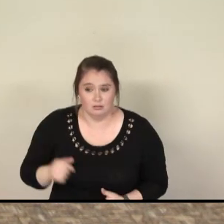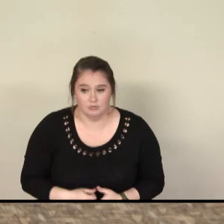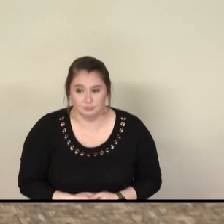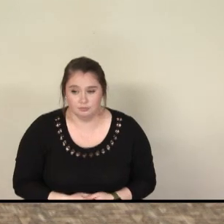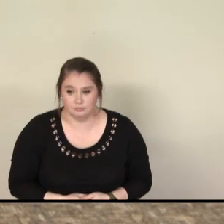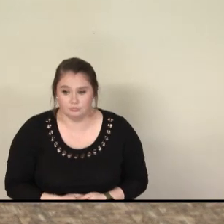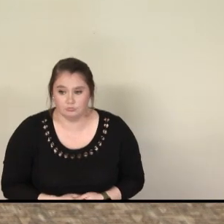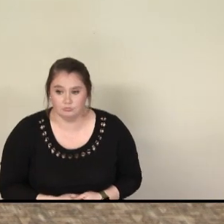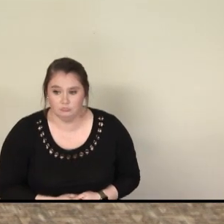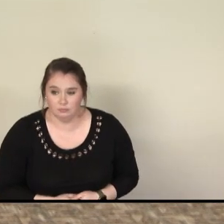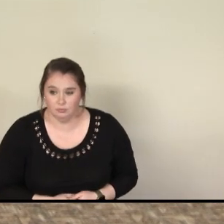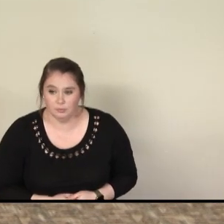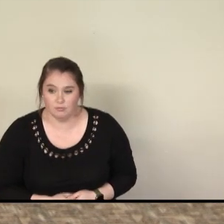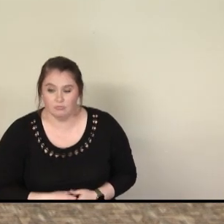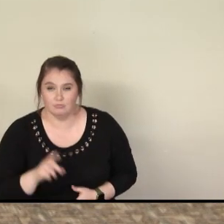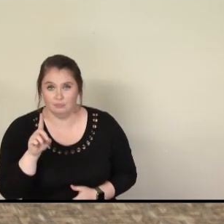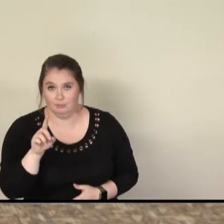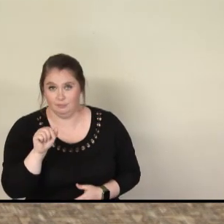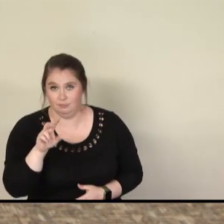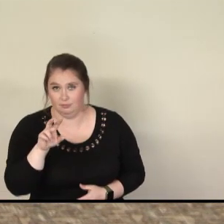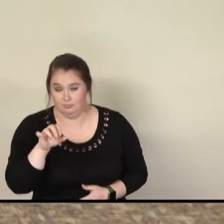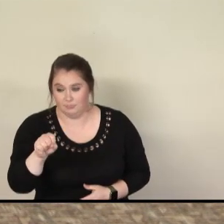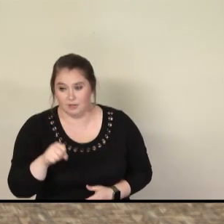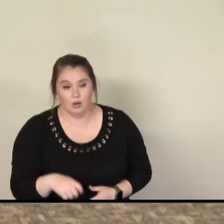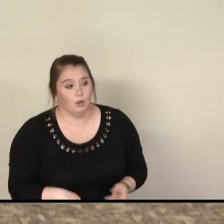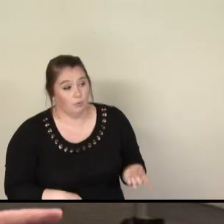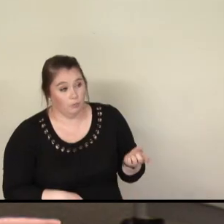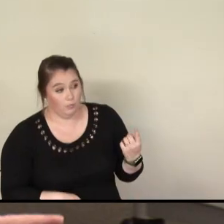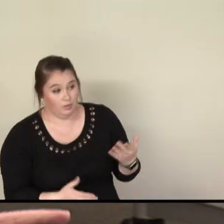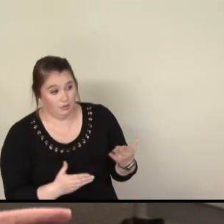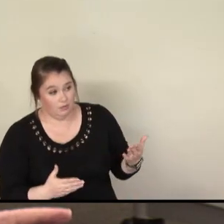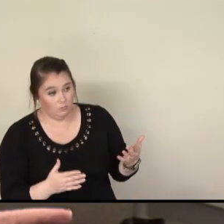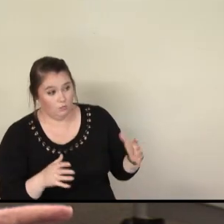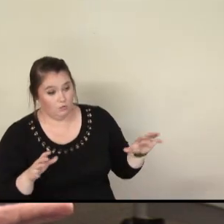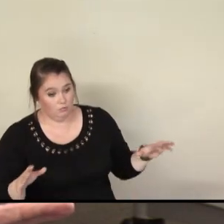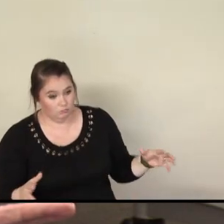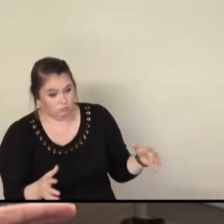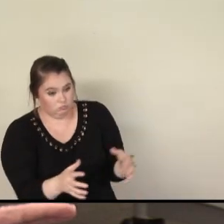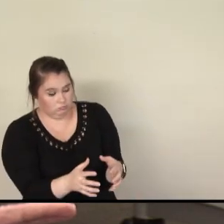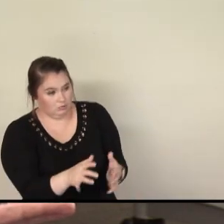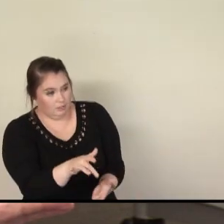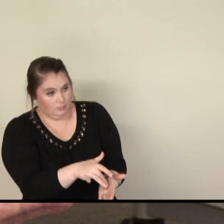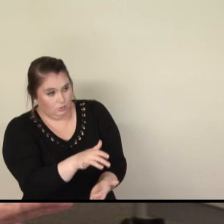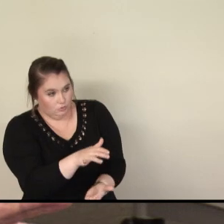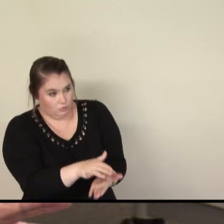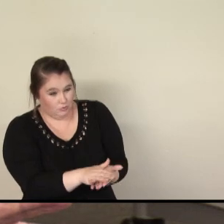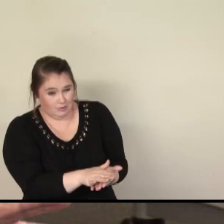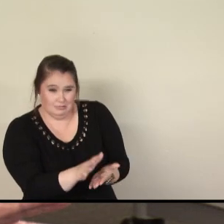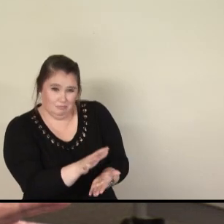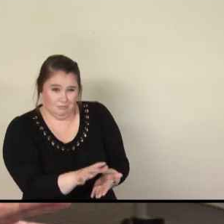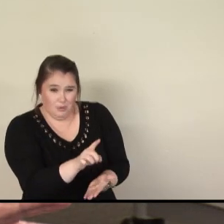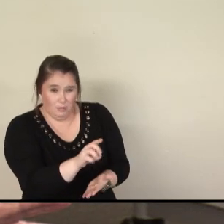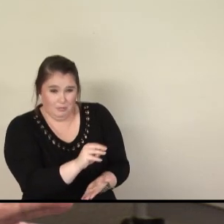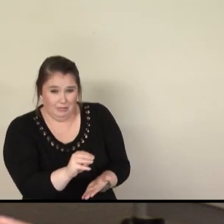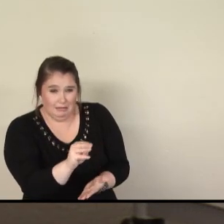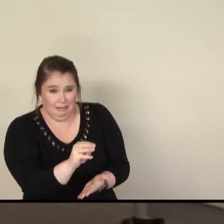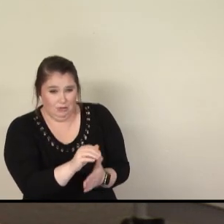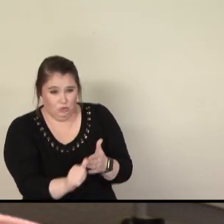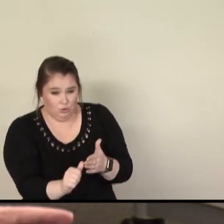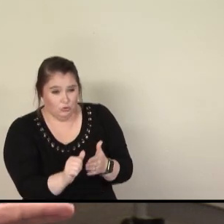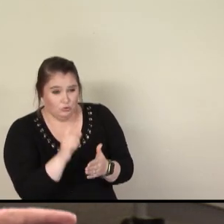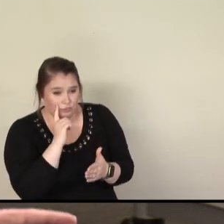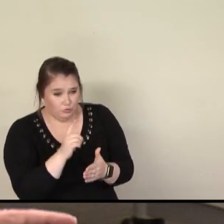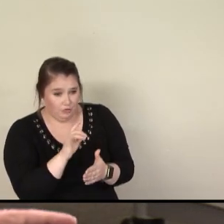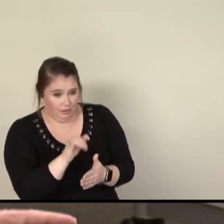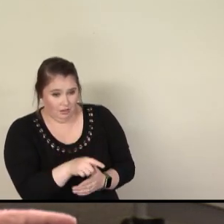have one of the things, we are consolidating 2 middle schools this year. I mean, that's probably $1 million worth savings.